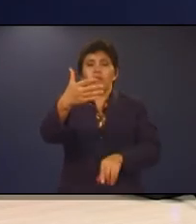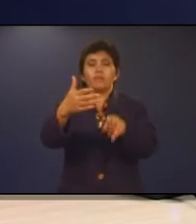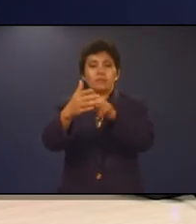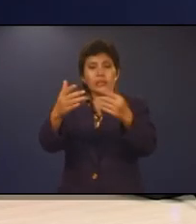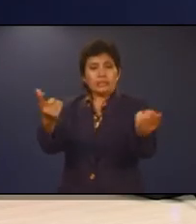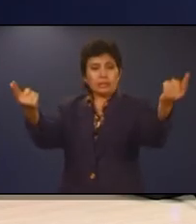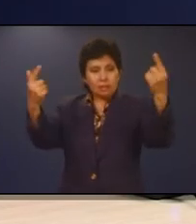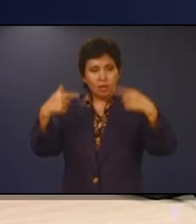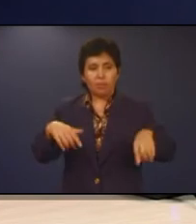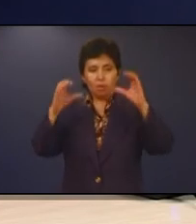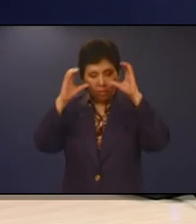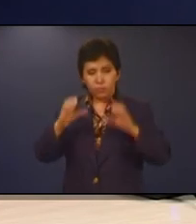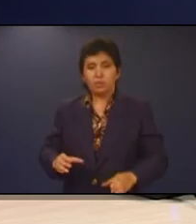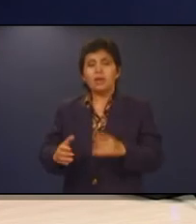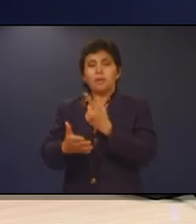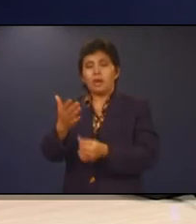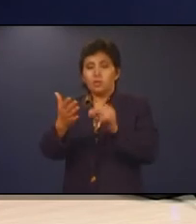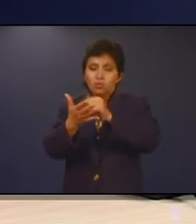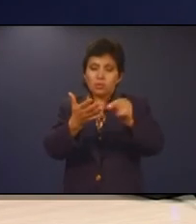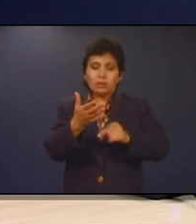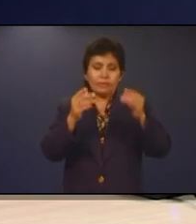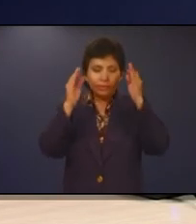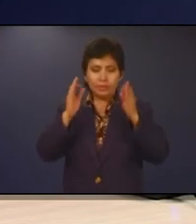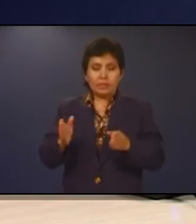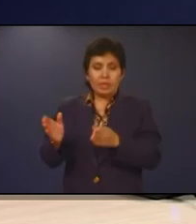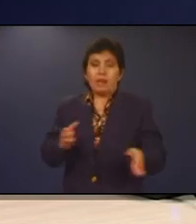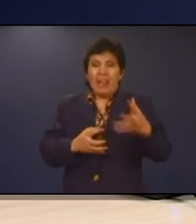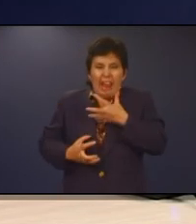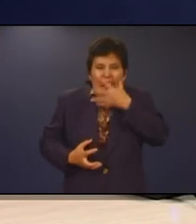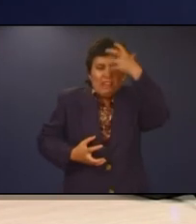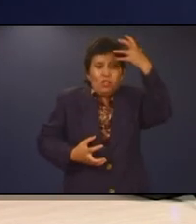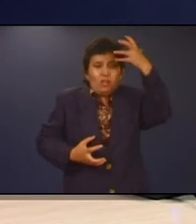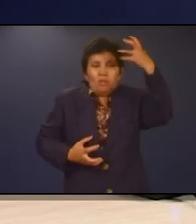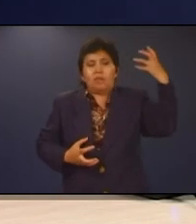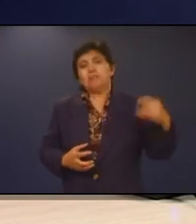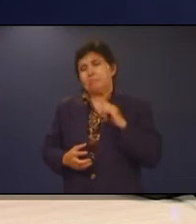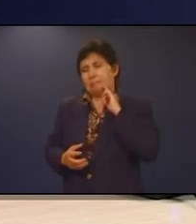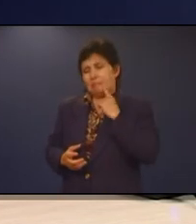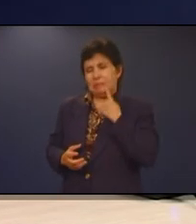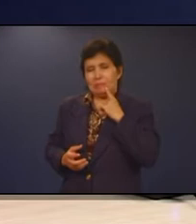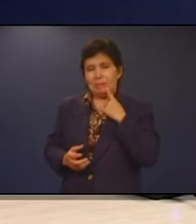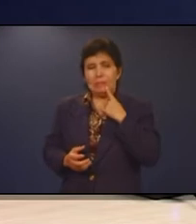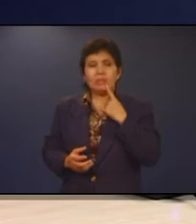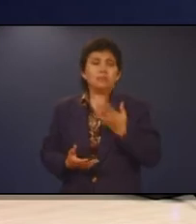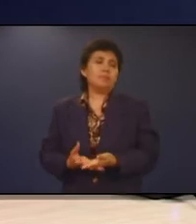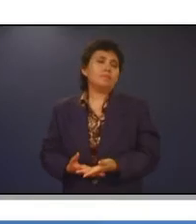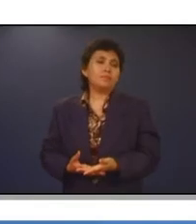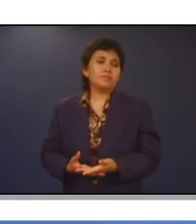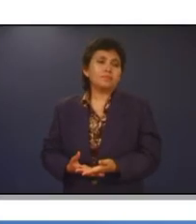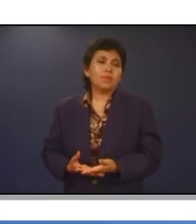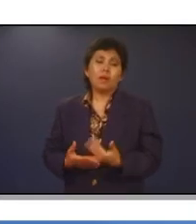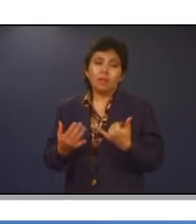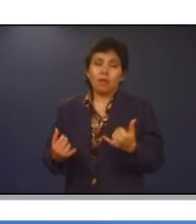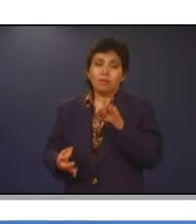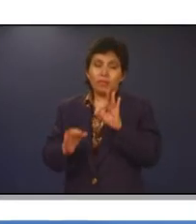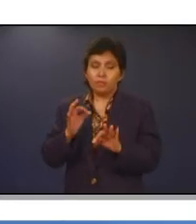to conclusion. What would you write? Sad, angry, agitated, disappointed. Yeah. Now the